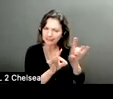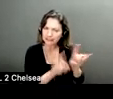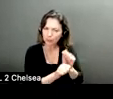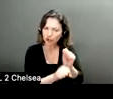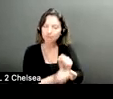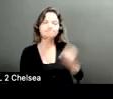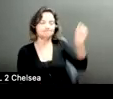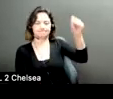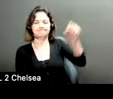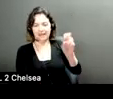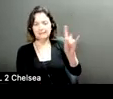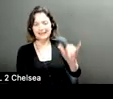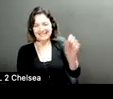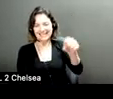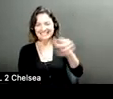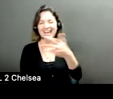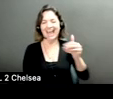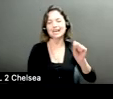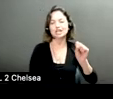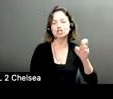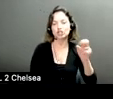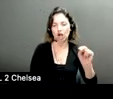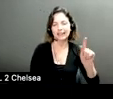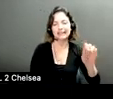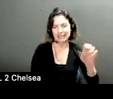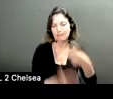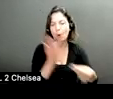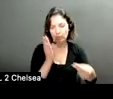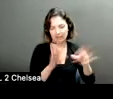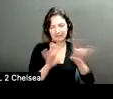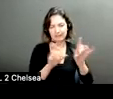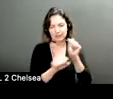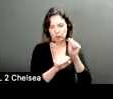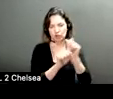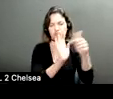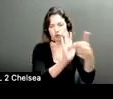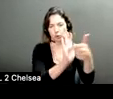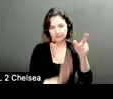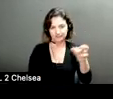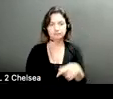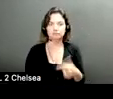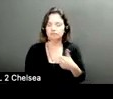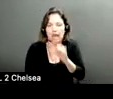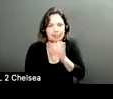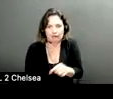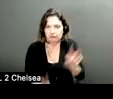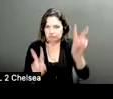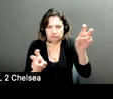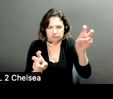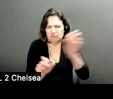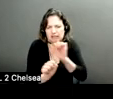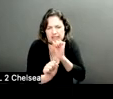Yes, Yeah. Emily Cook and Sean Lee. All right. And so I love this term, and to